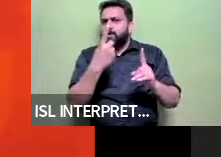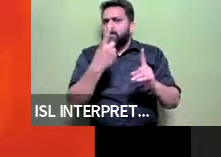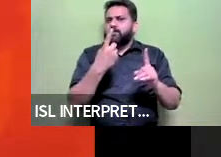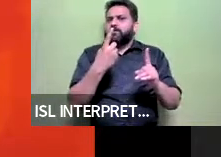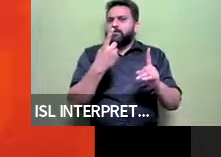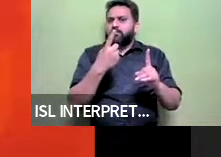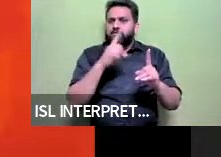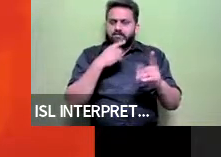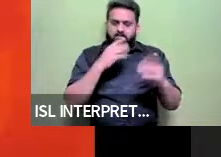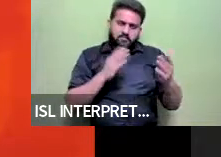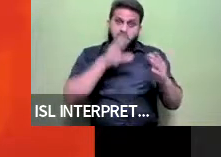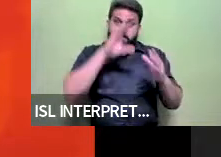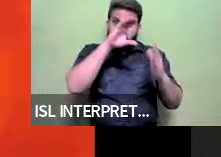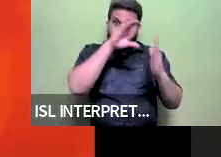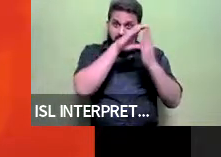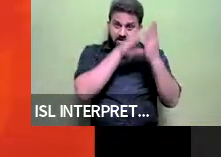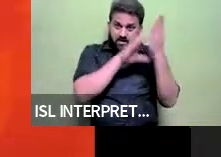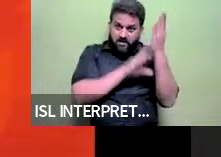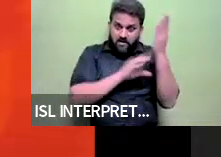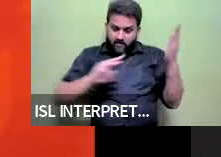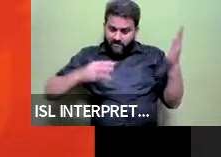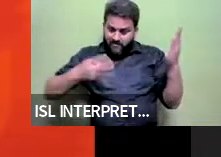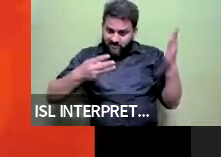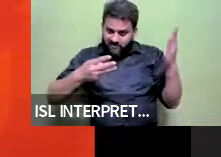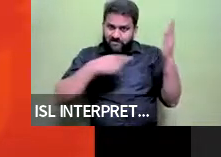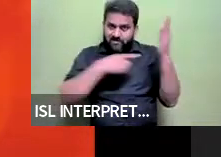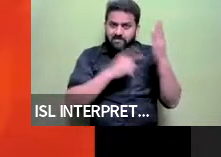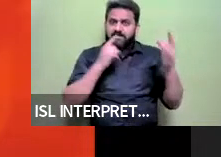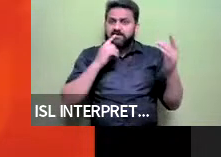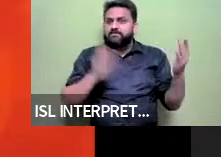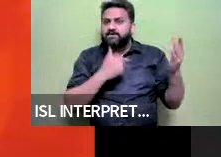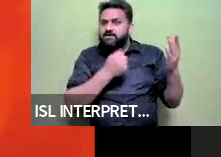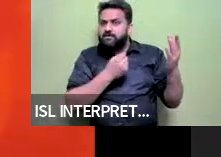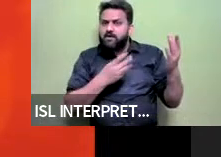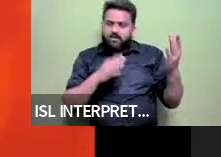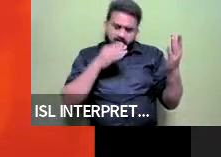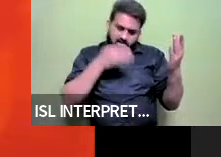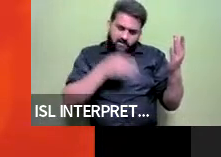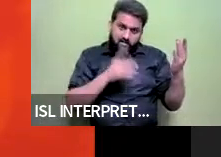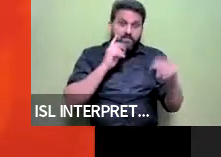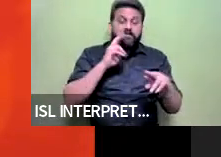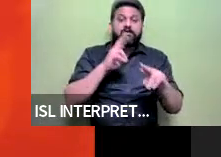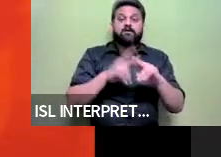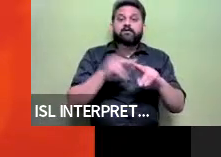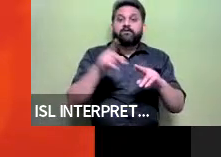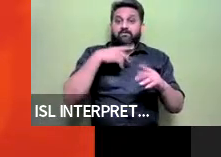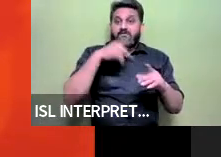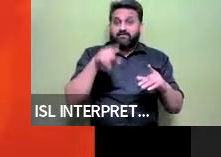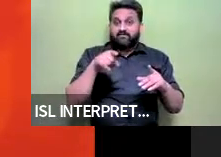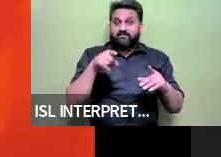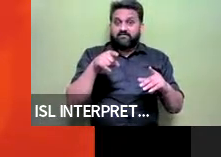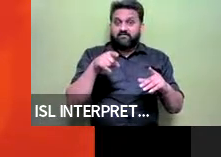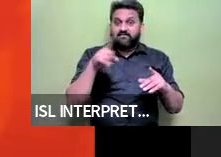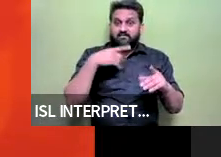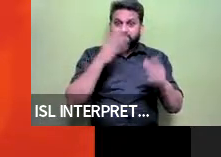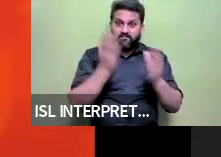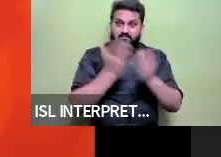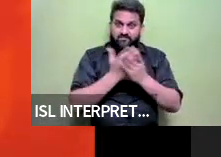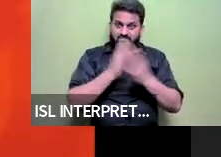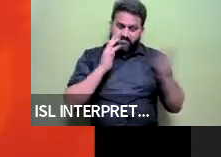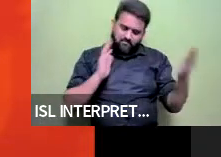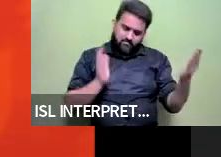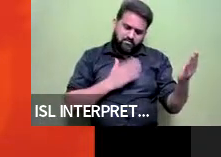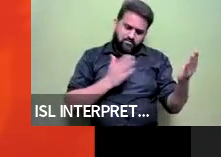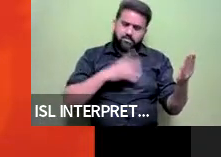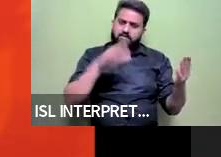that paragraph 3 and all, and then they say page number at the end. You see, if you are looking at the a document, if you